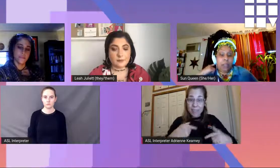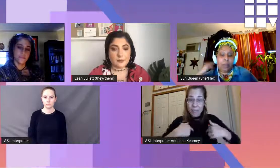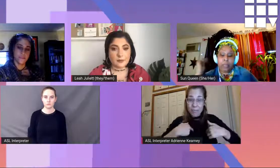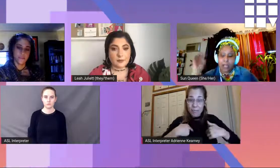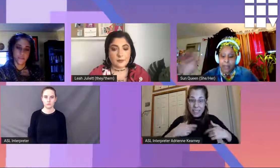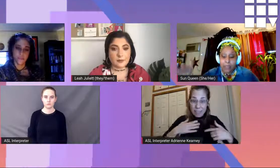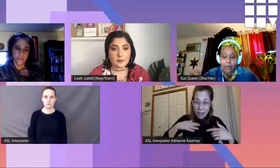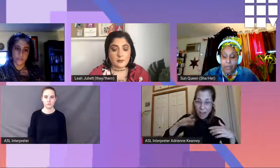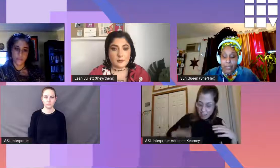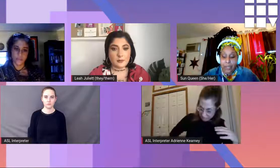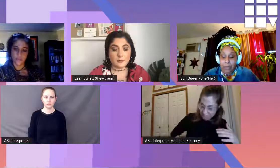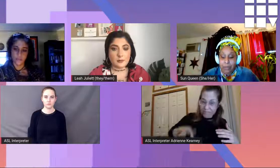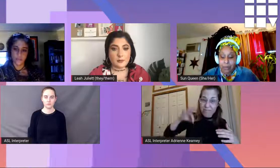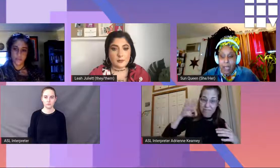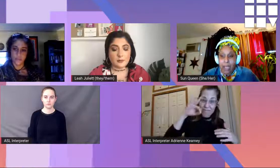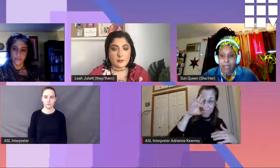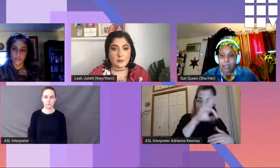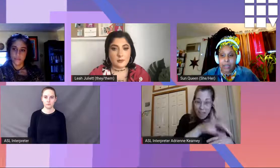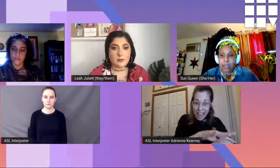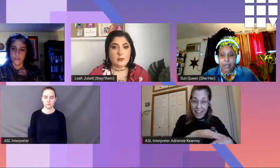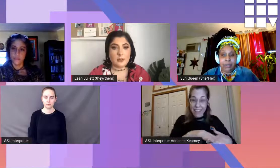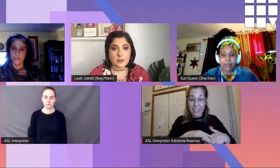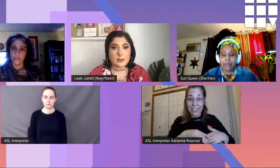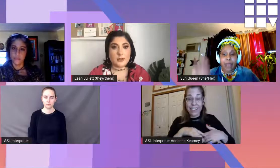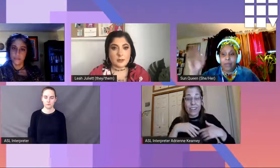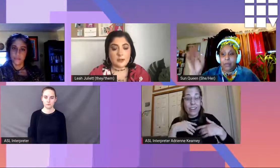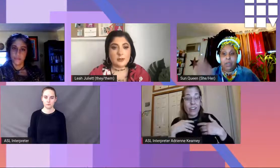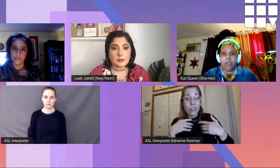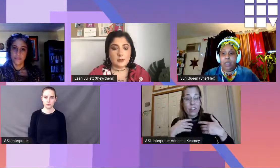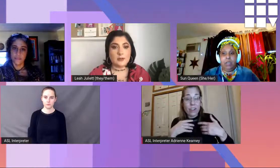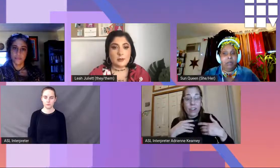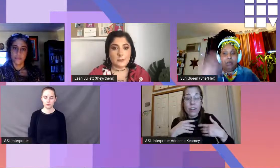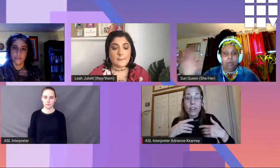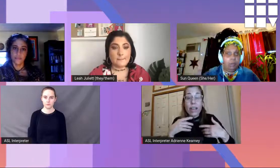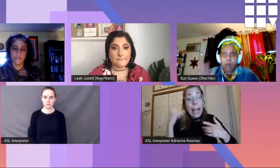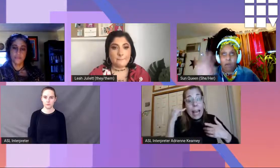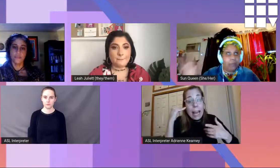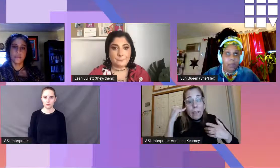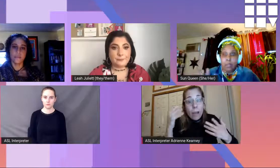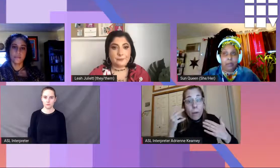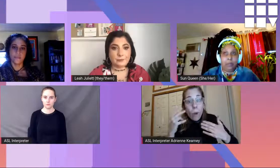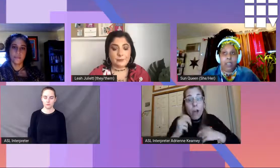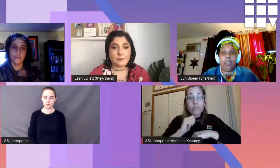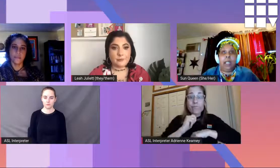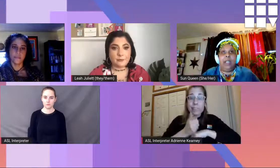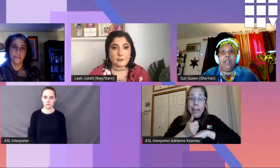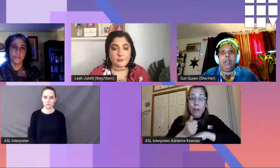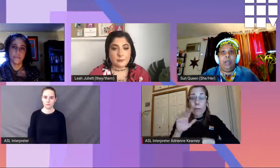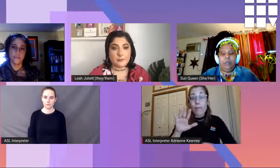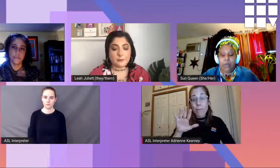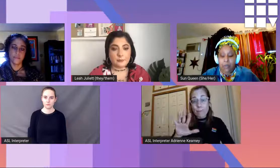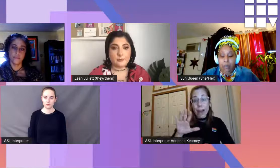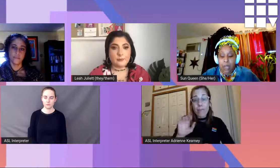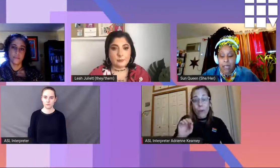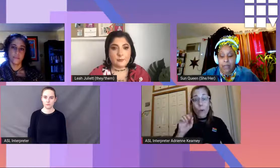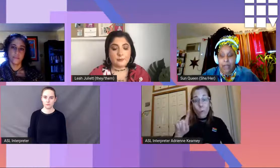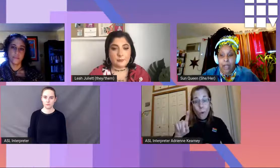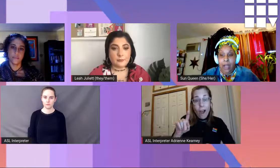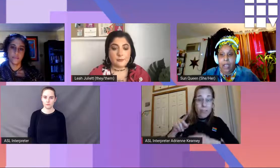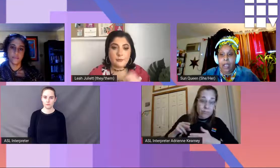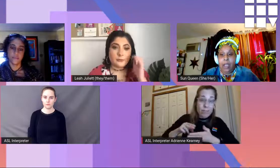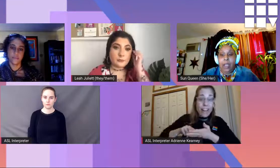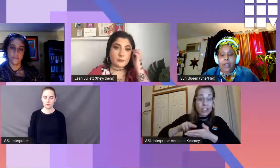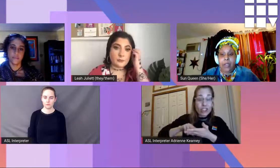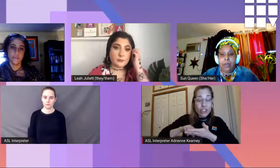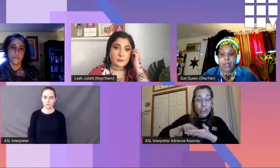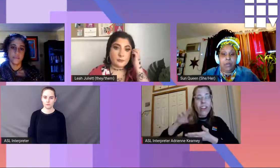with, becoming registered as, 501 and all of the other ways that you're able to